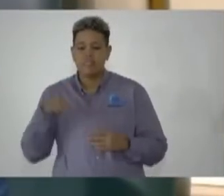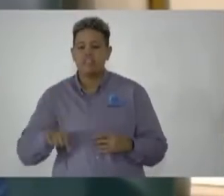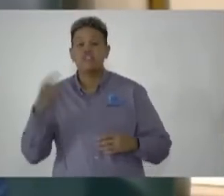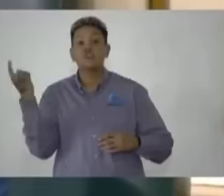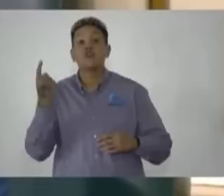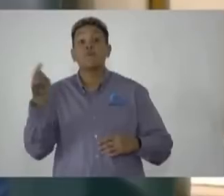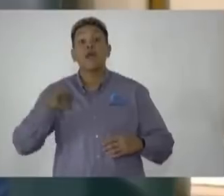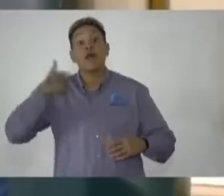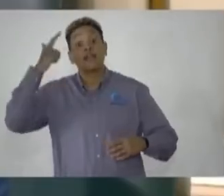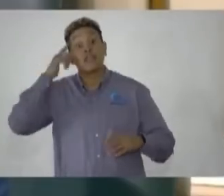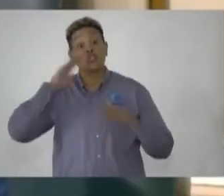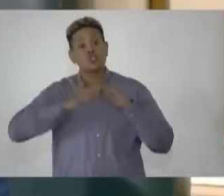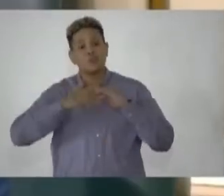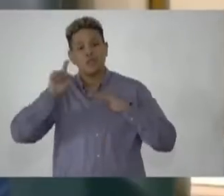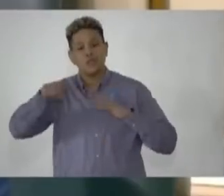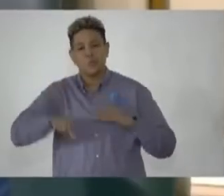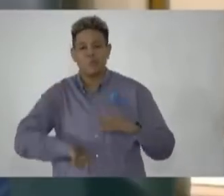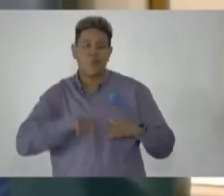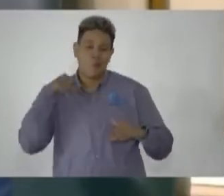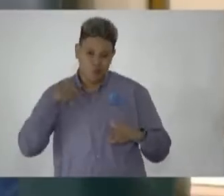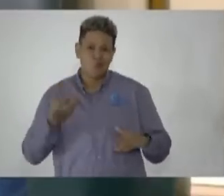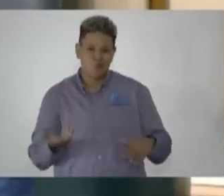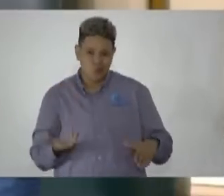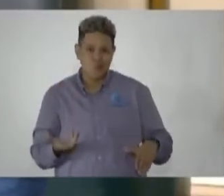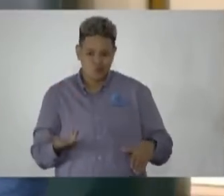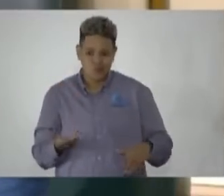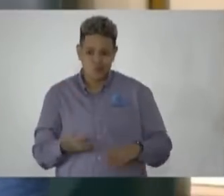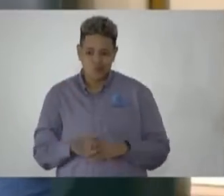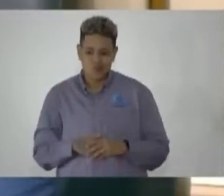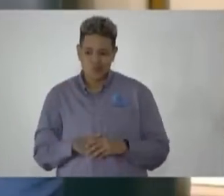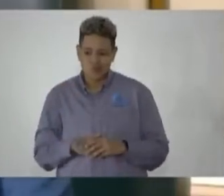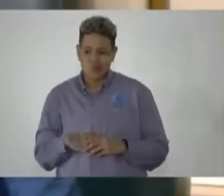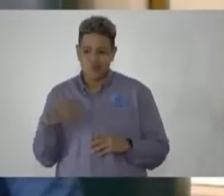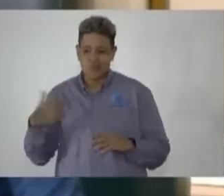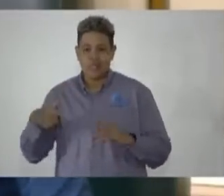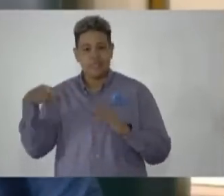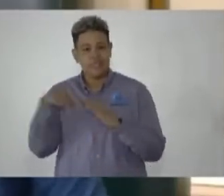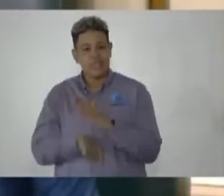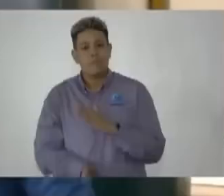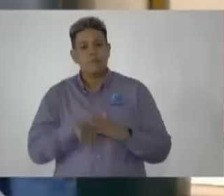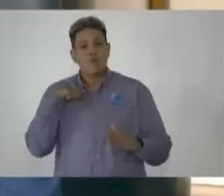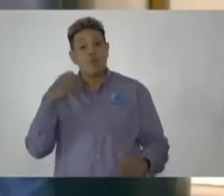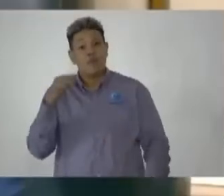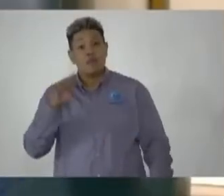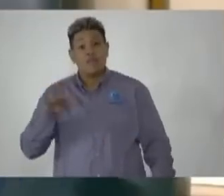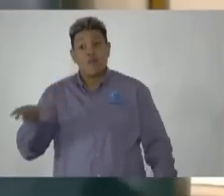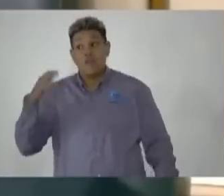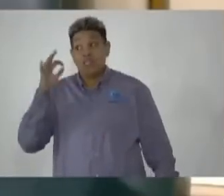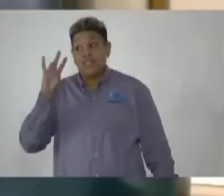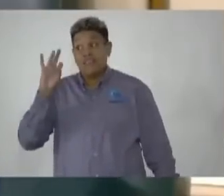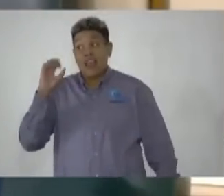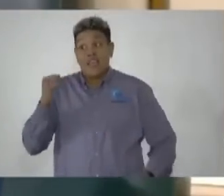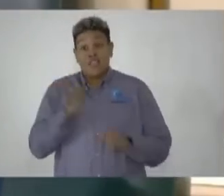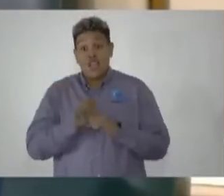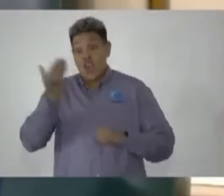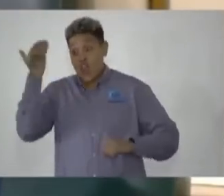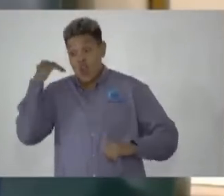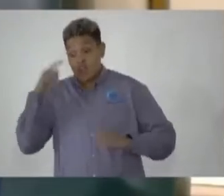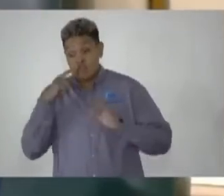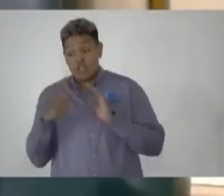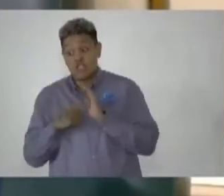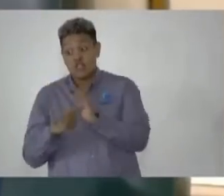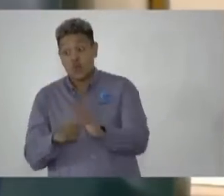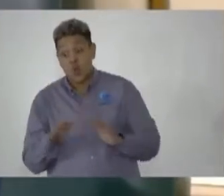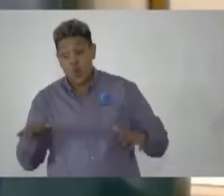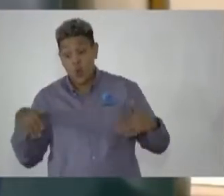of which I think Jamaicans should be just deeply proud of, because it shows